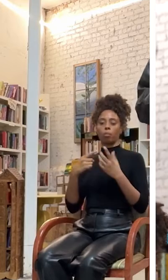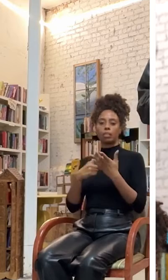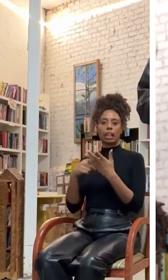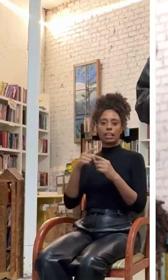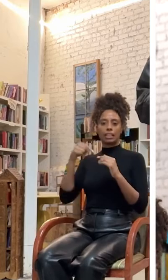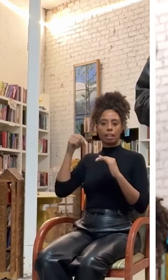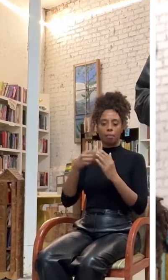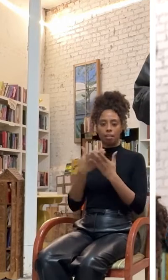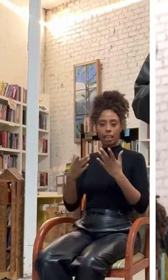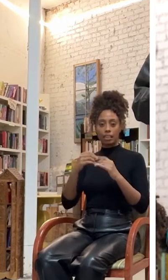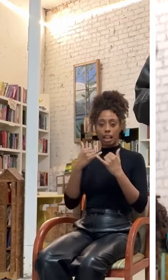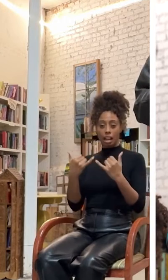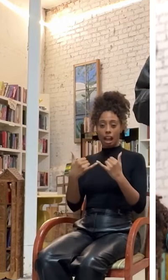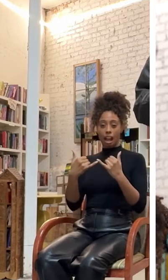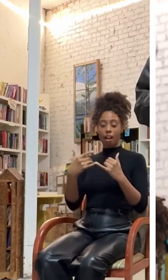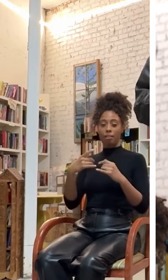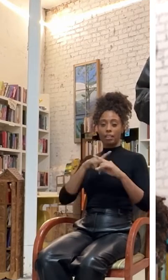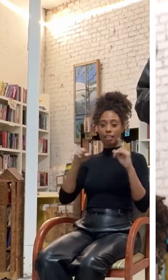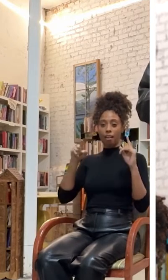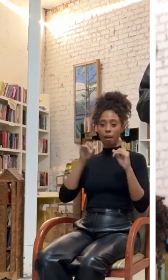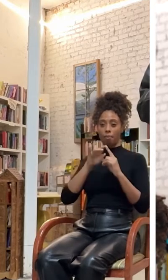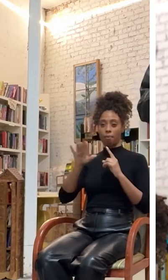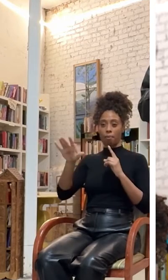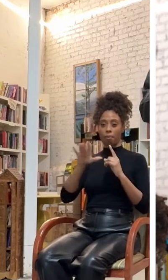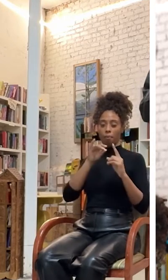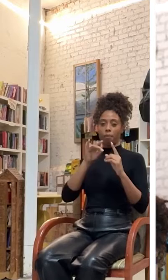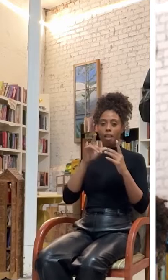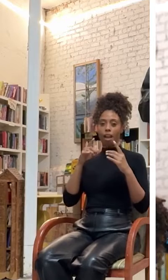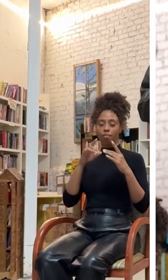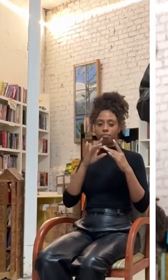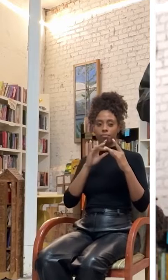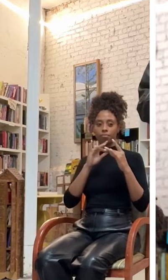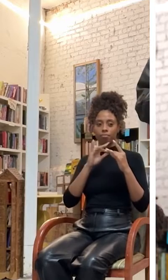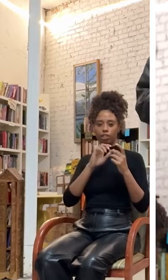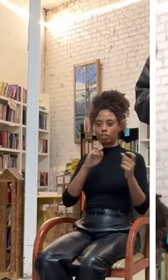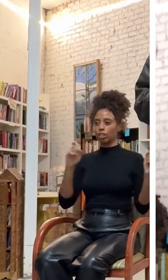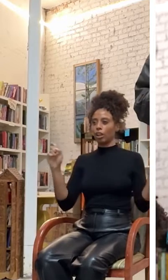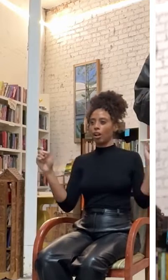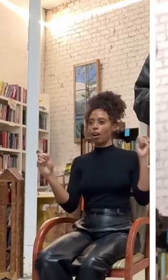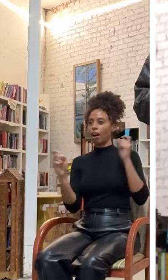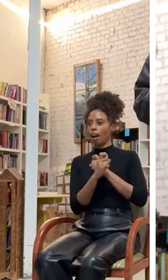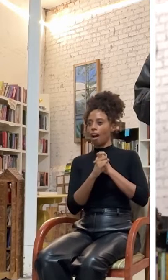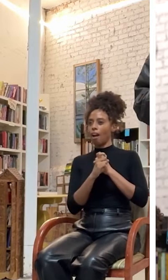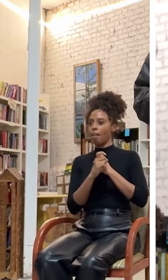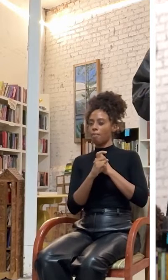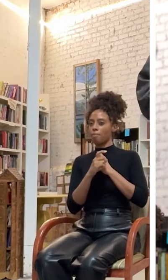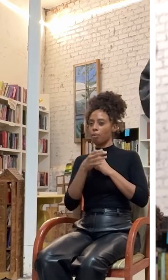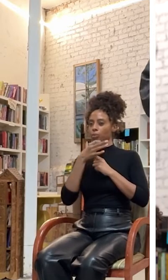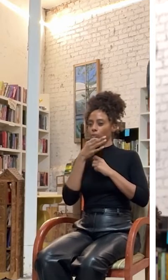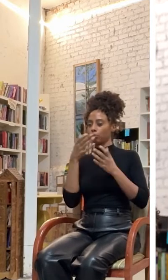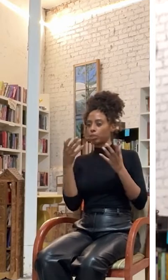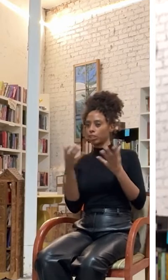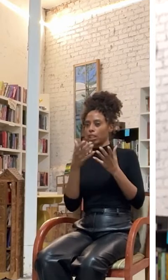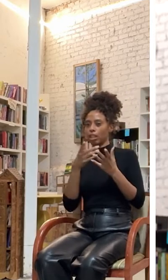other frequency, that's where I feel like there's that alchemy, that transcendence that I think is lurking. So I want to